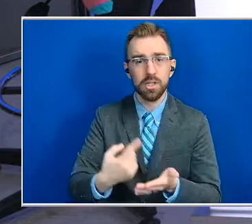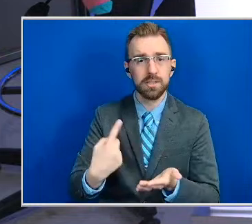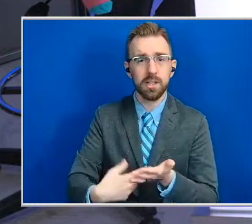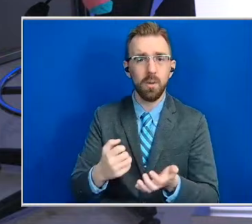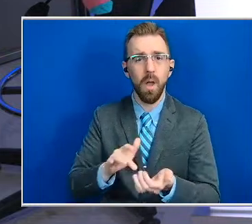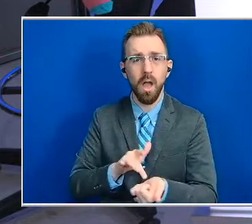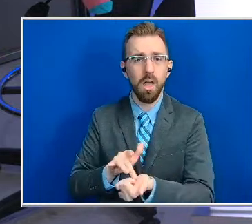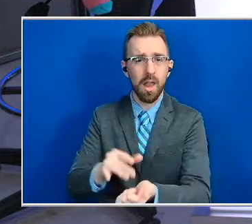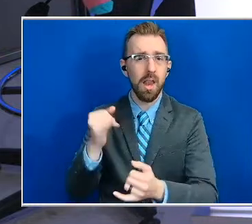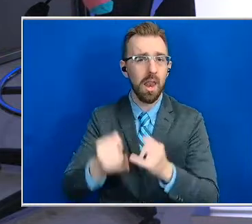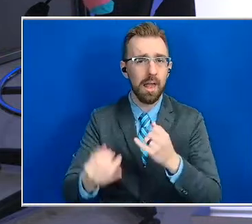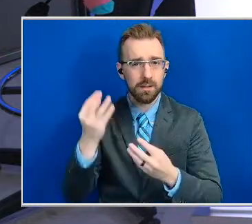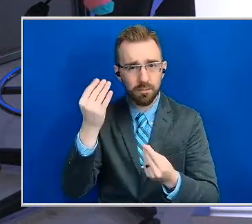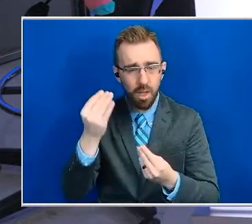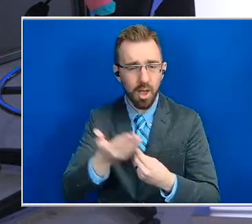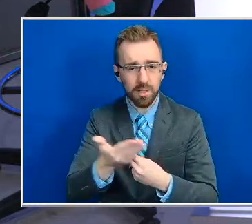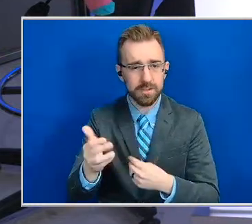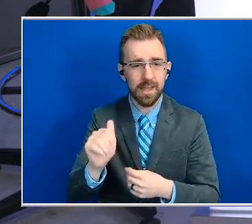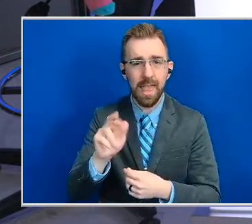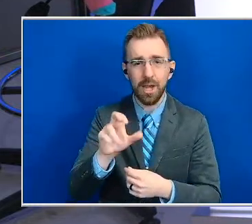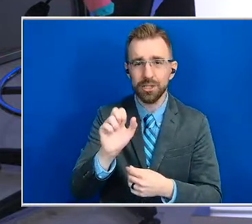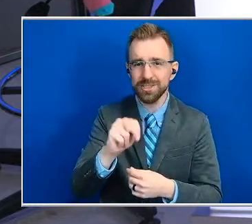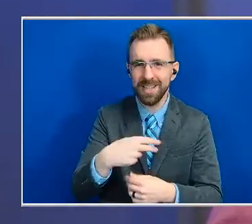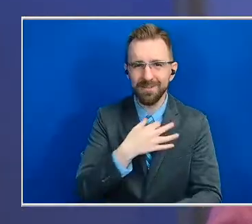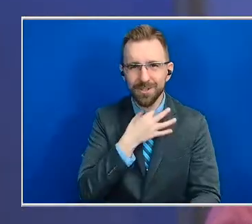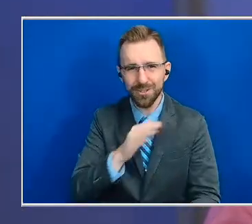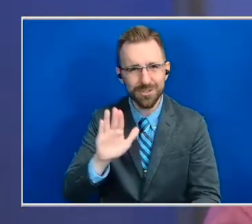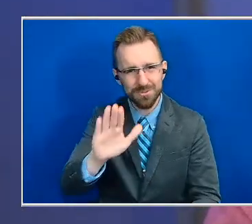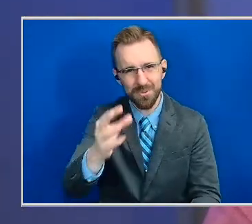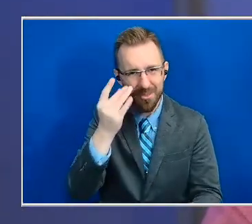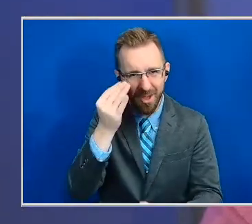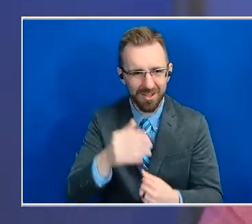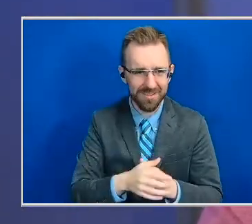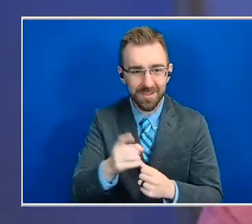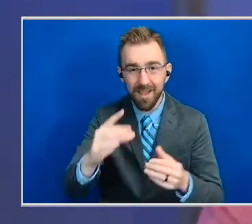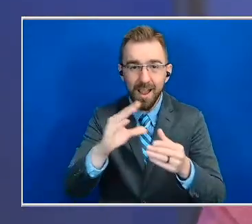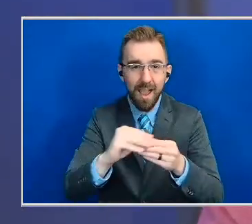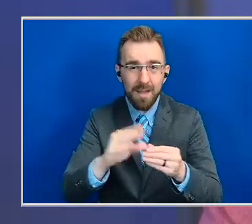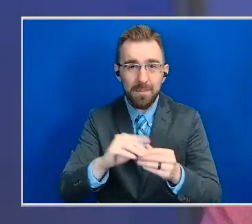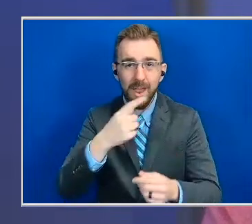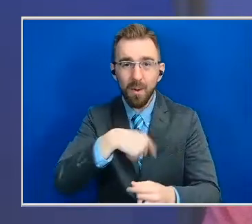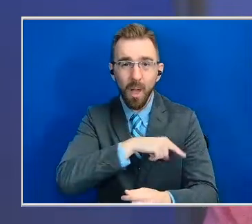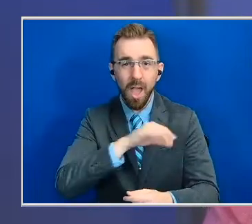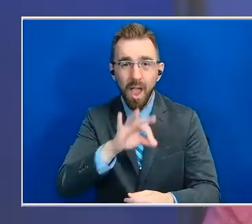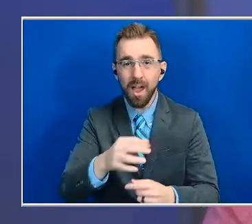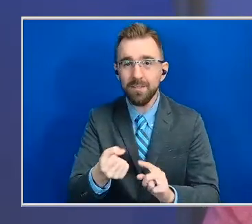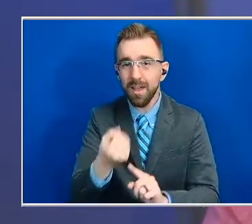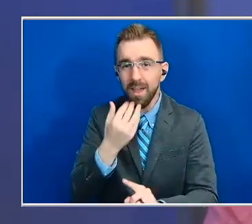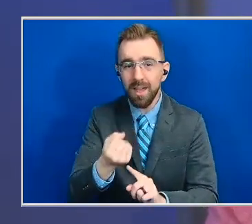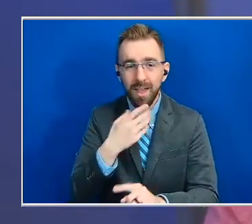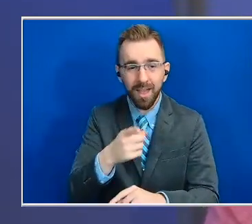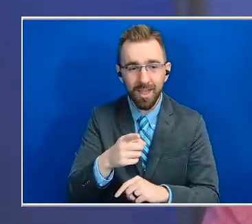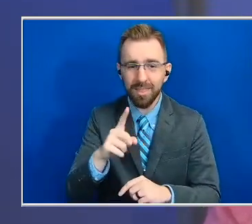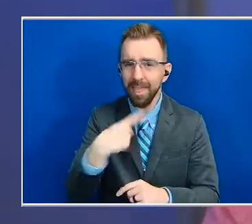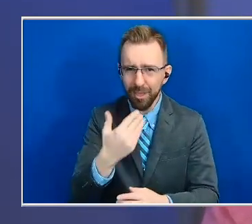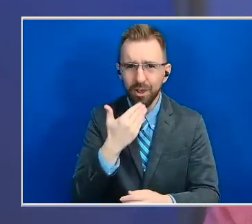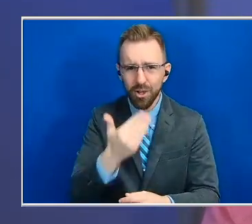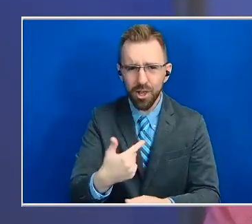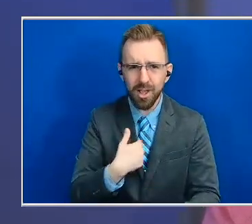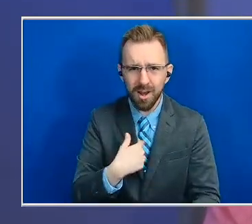And Anderson, I'm going to start with you. Can you comment on the quality of the yogis you're eating? You say, look really good, and I'm hungry.